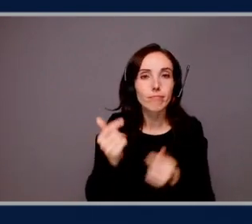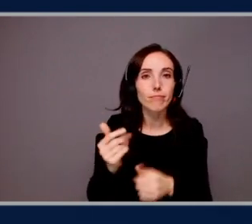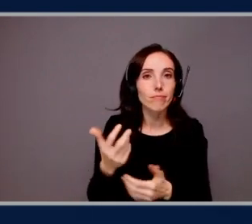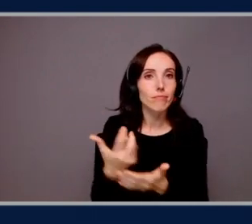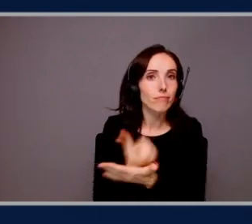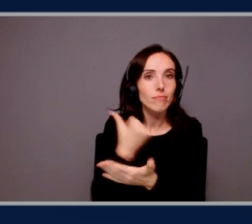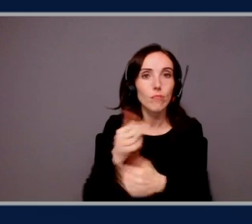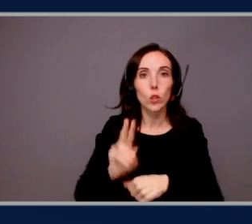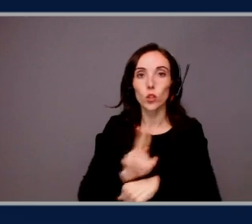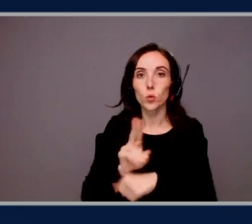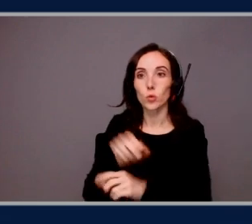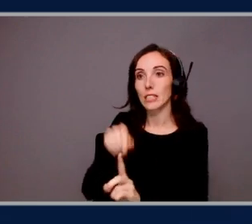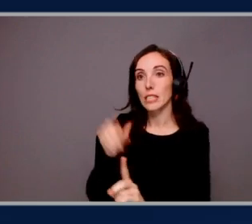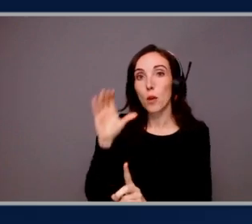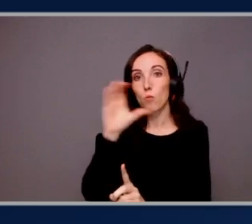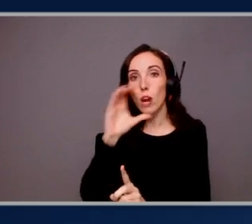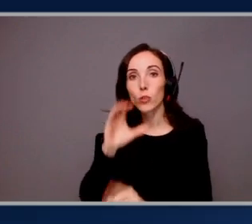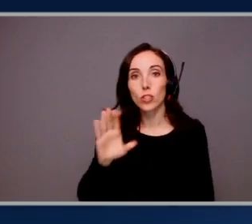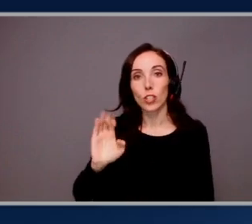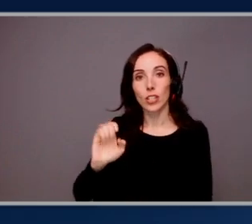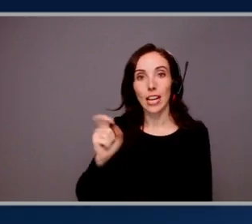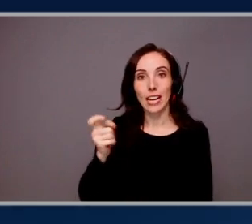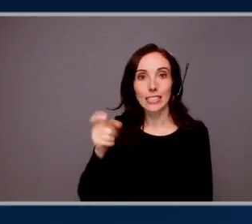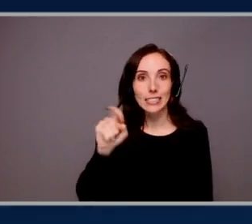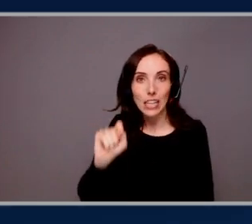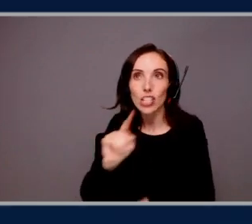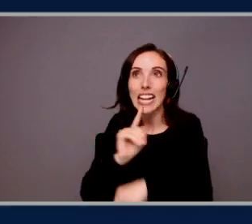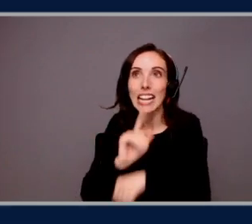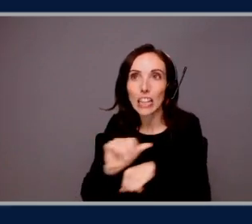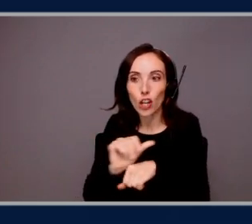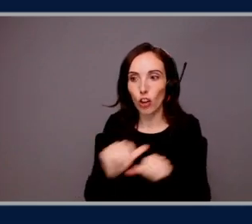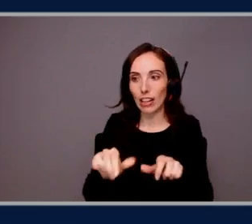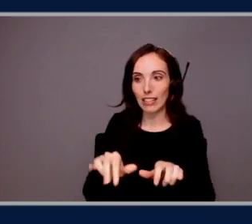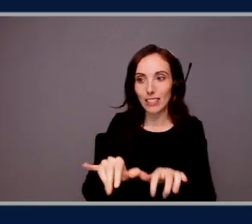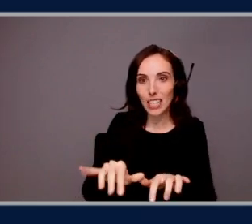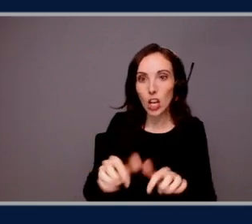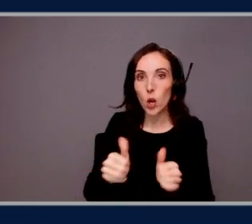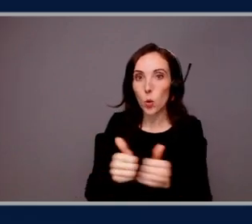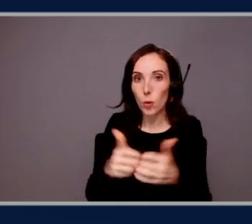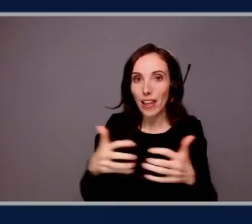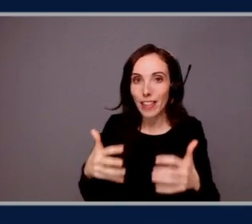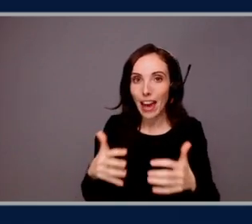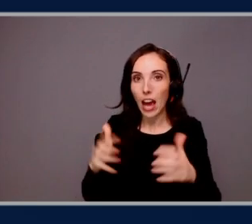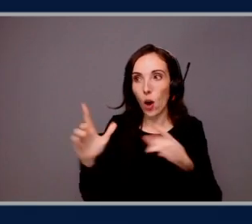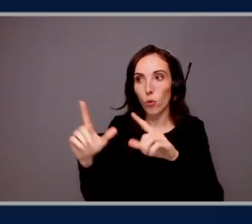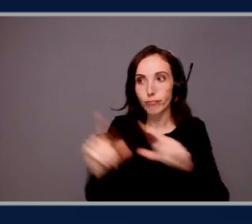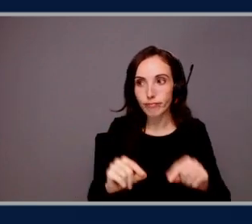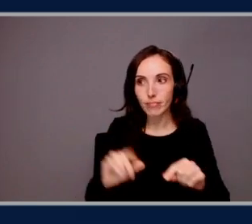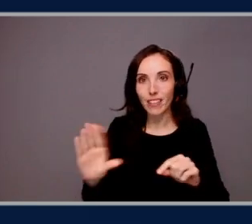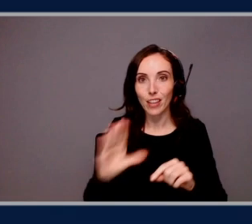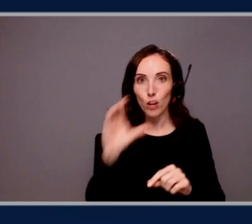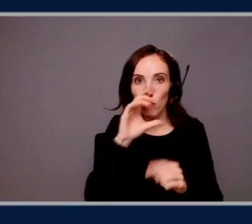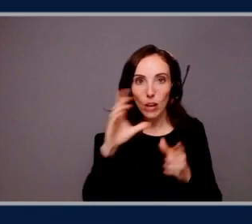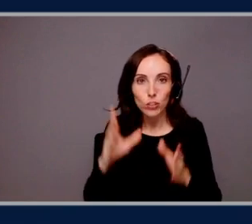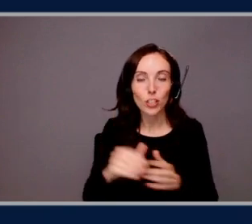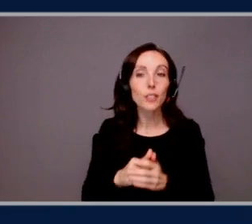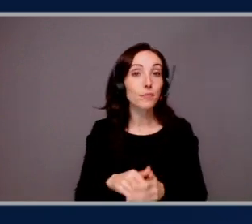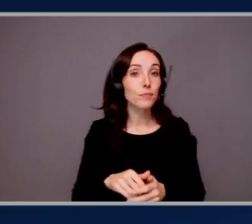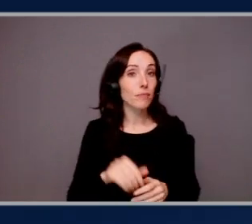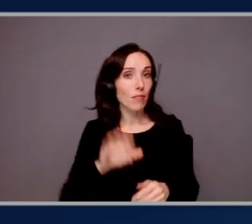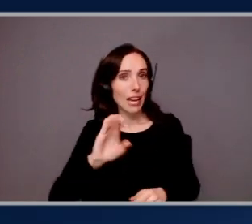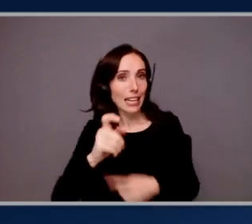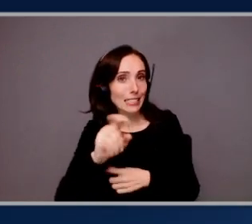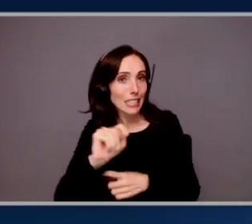extension right at their fingertips, literally, without exiting from their browser. Is the extension able to